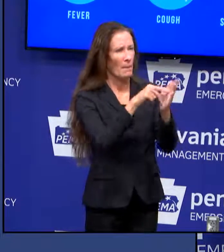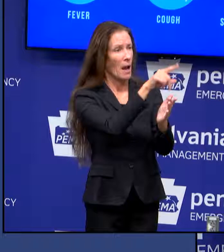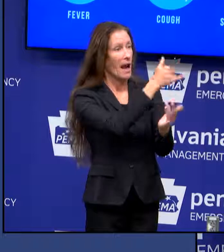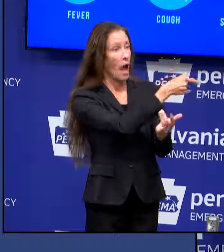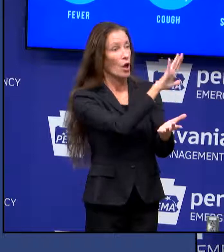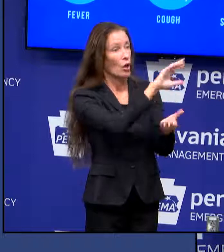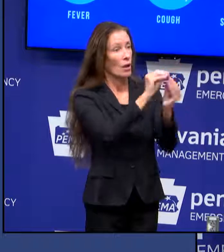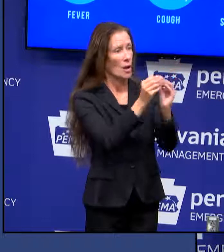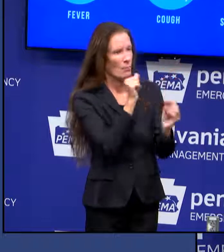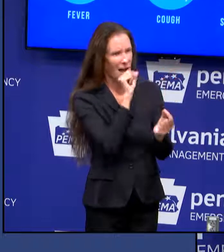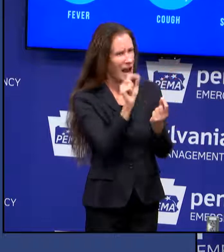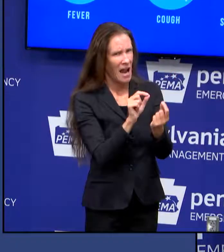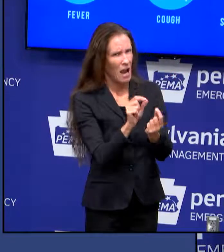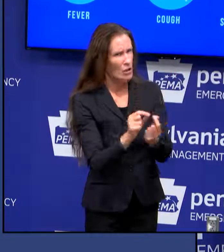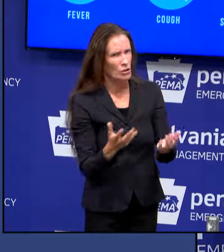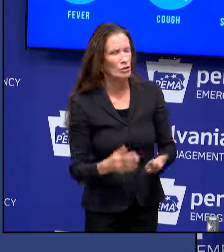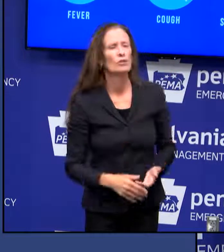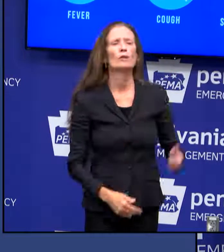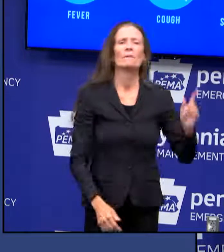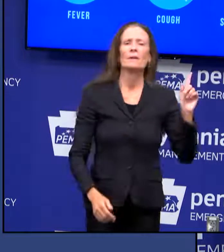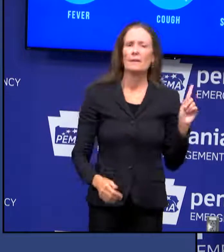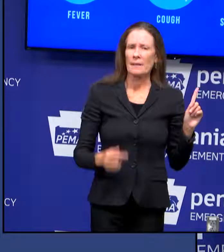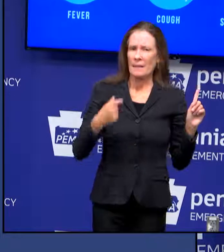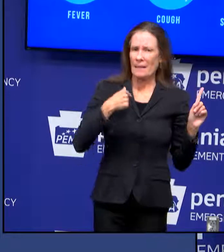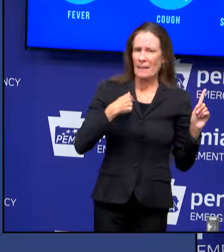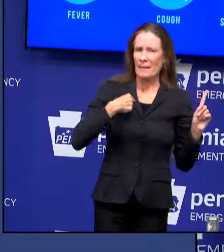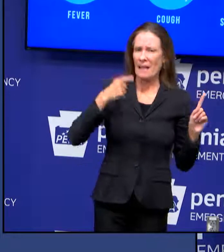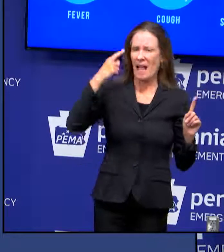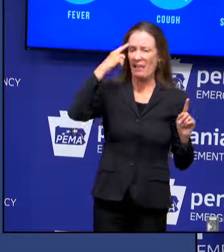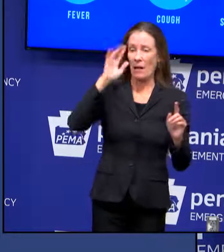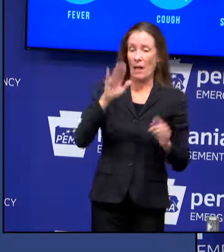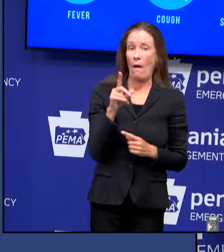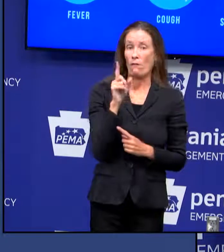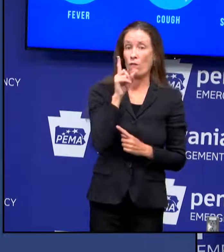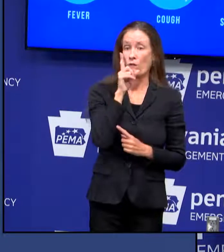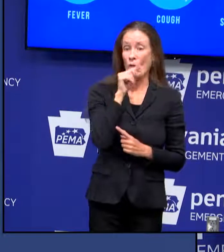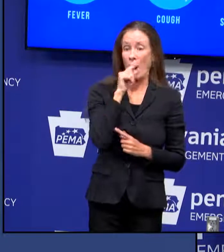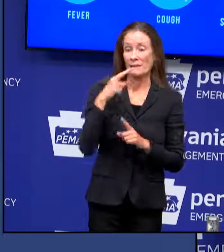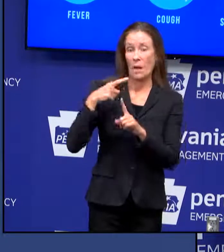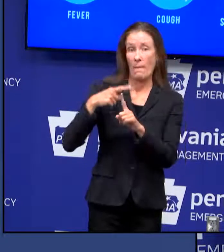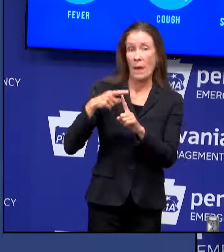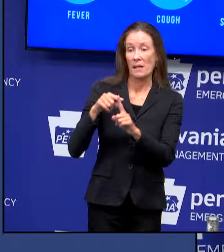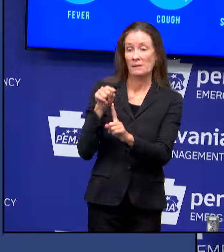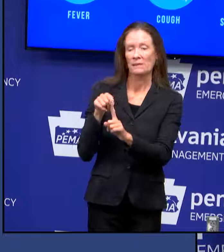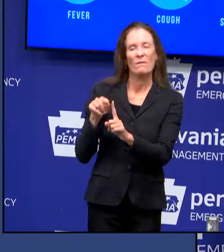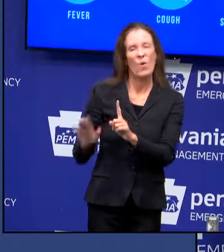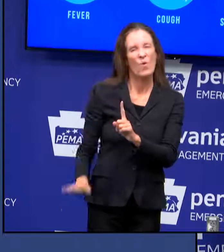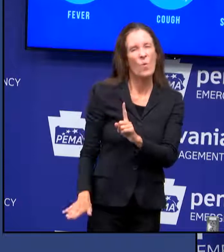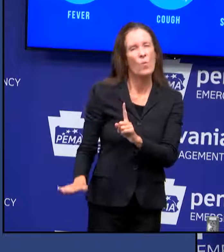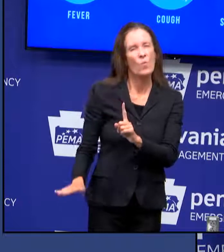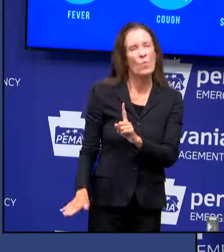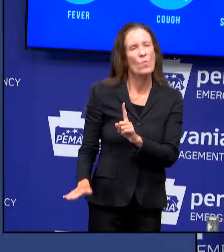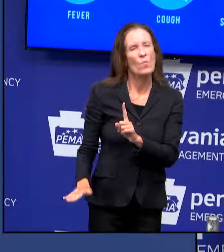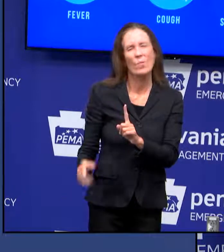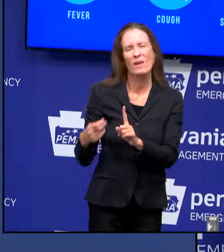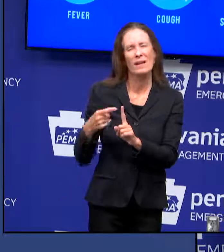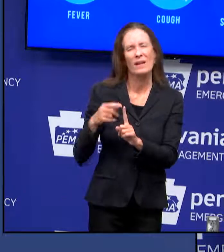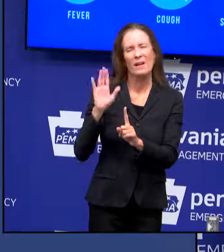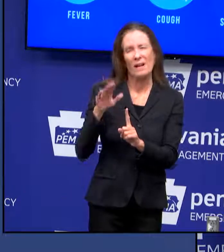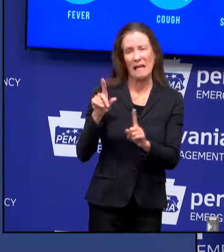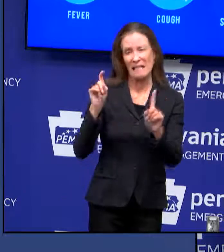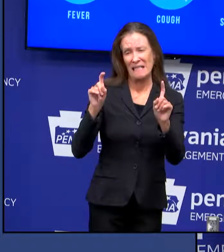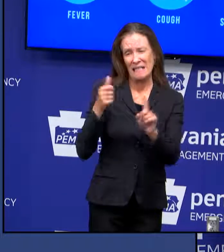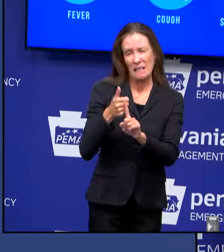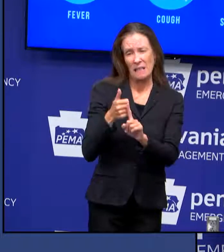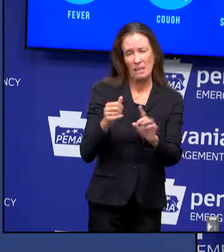low. But I mean, no test is perfect. It also can vary depending upon how the sample was obtained, and